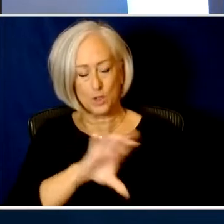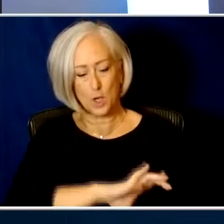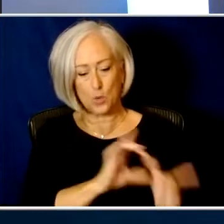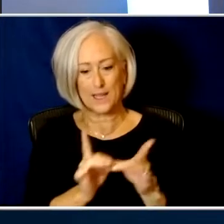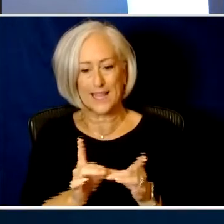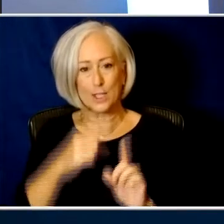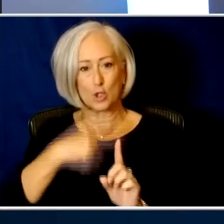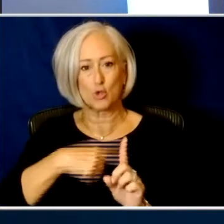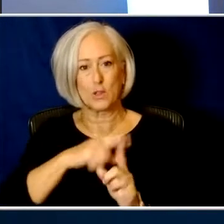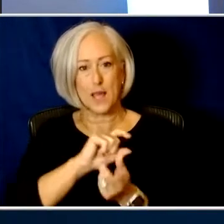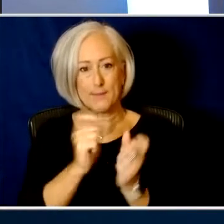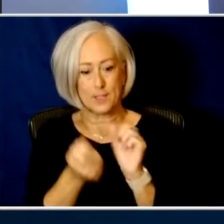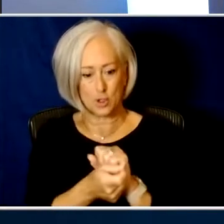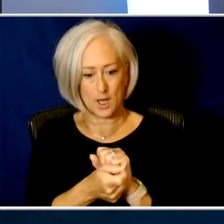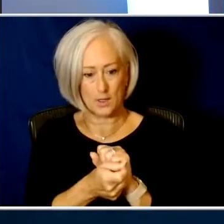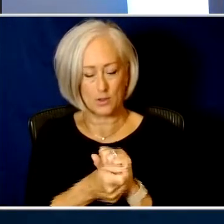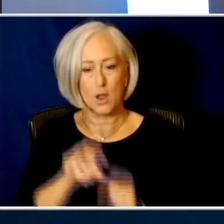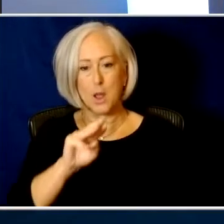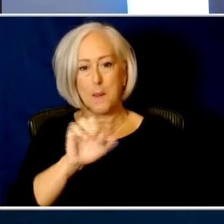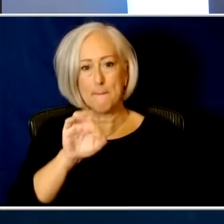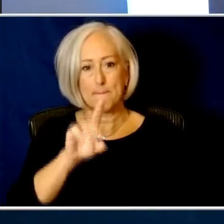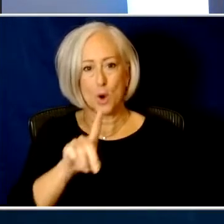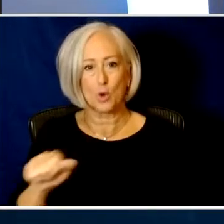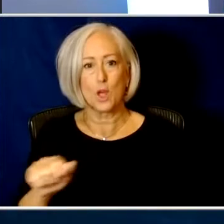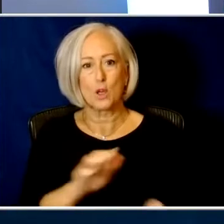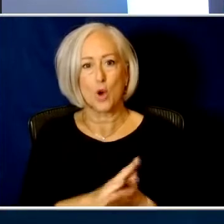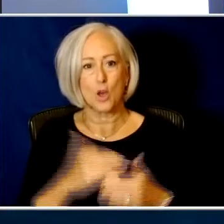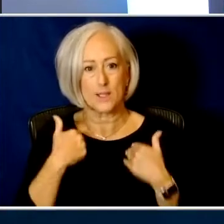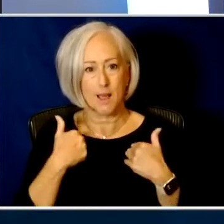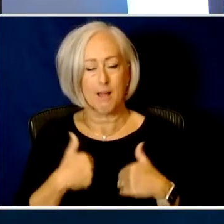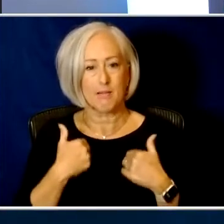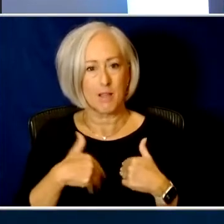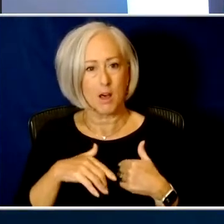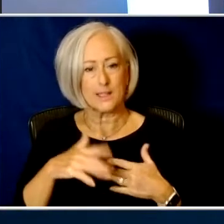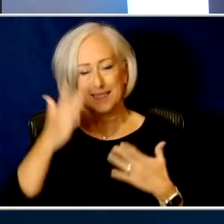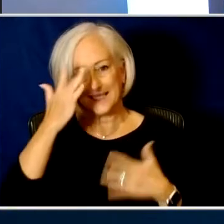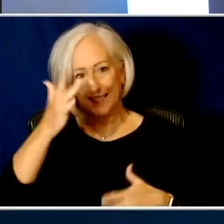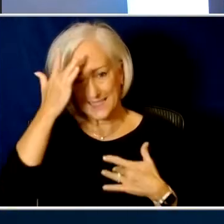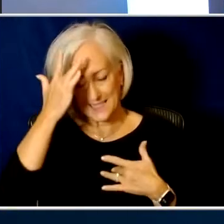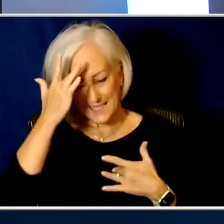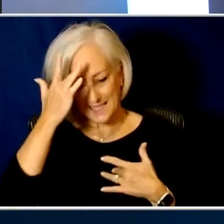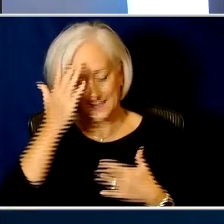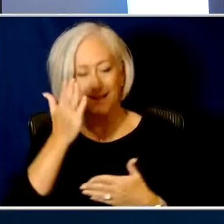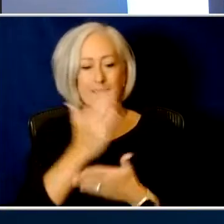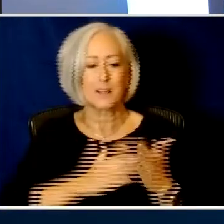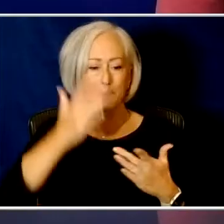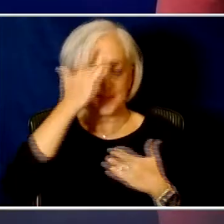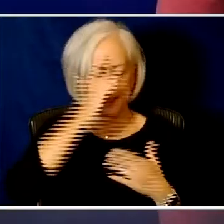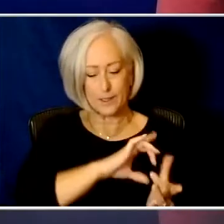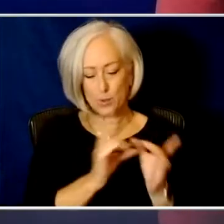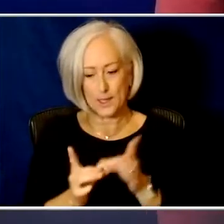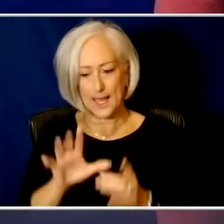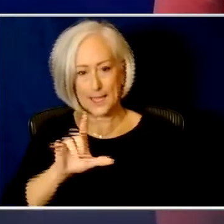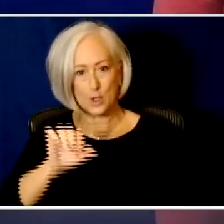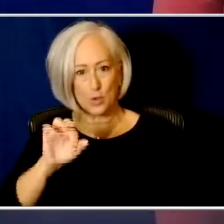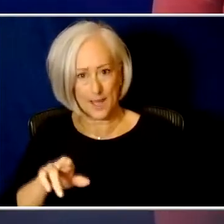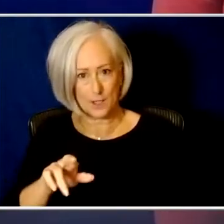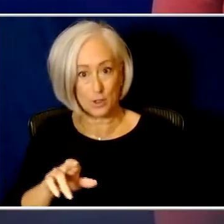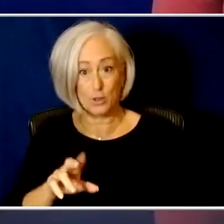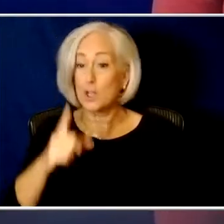lung disease. The different lung disease lead to lung cancer. So I think I think there is a clear association. And